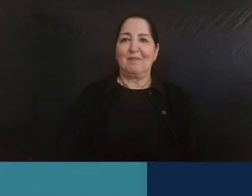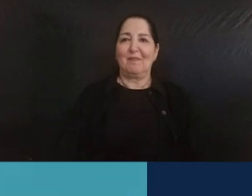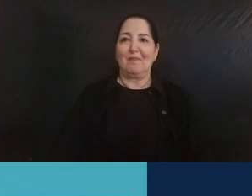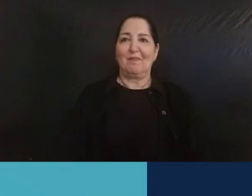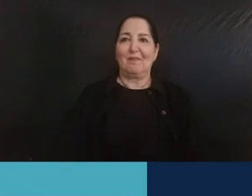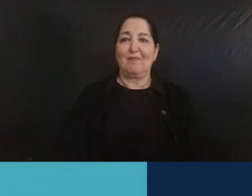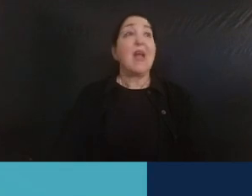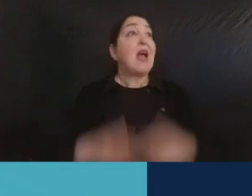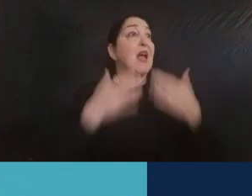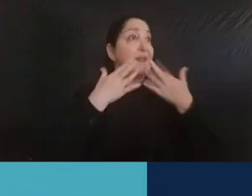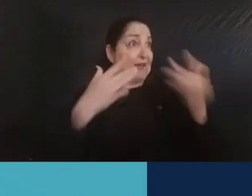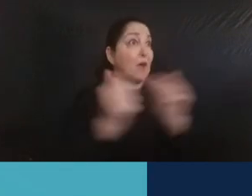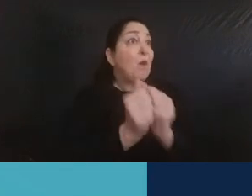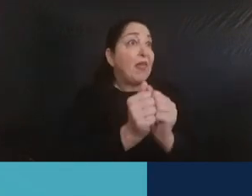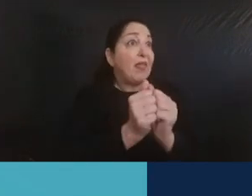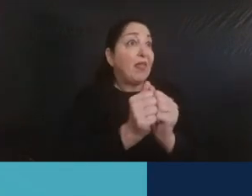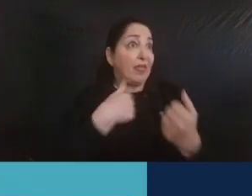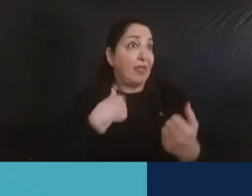Will you sing with me?